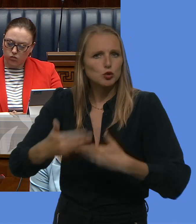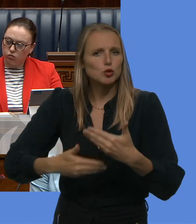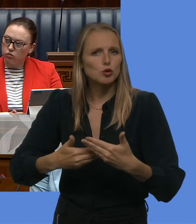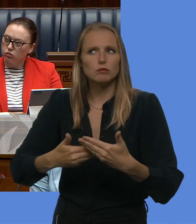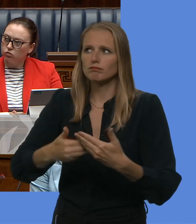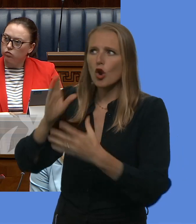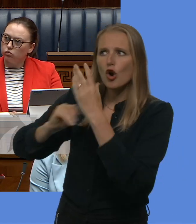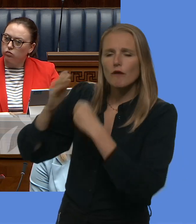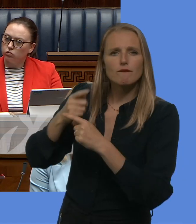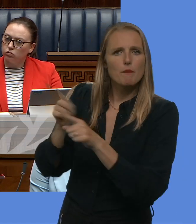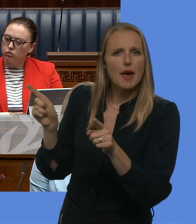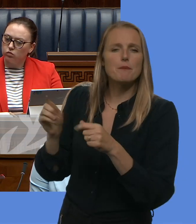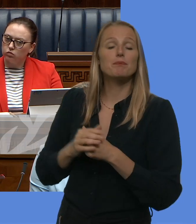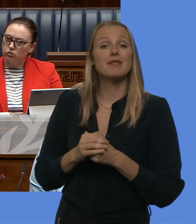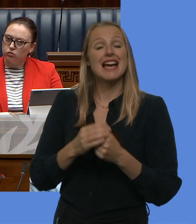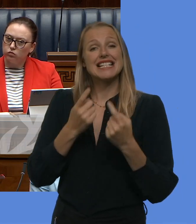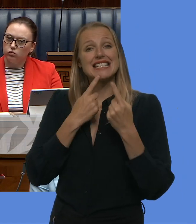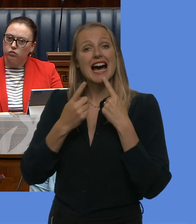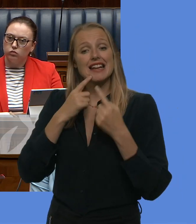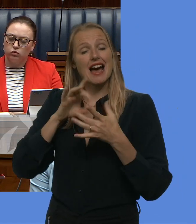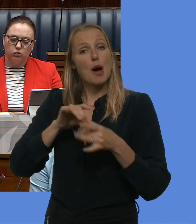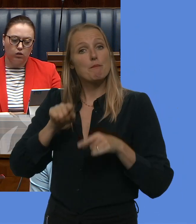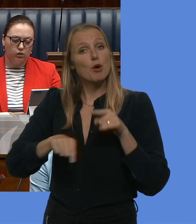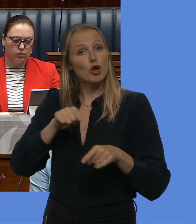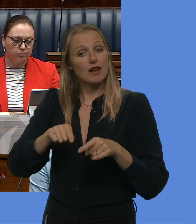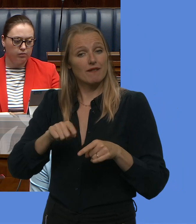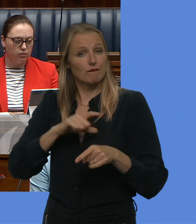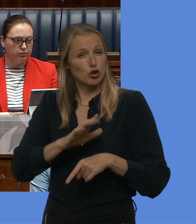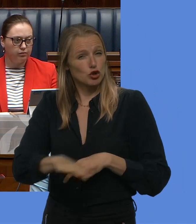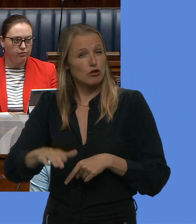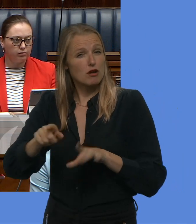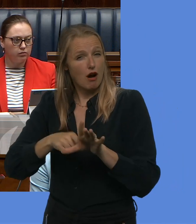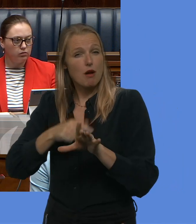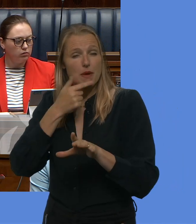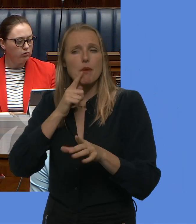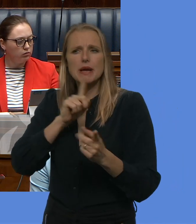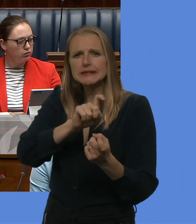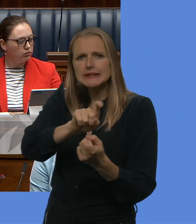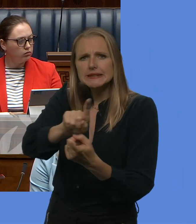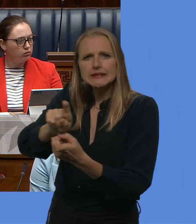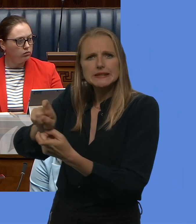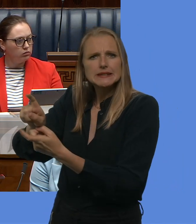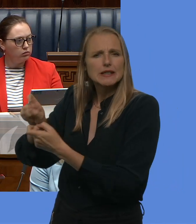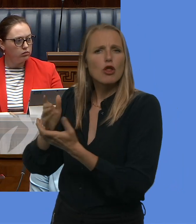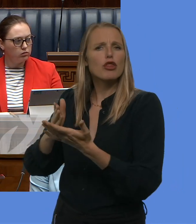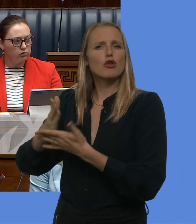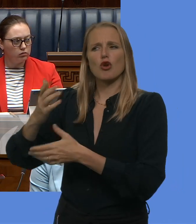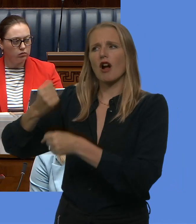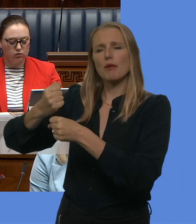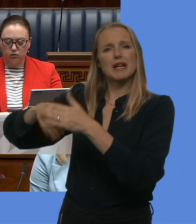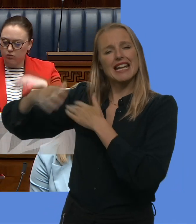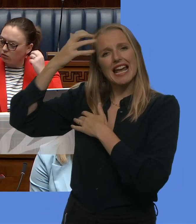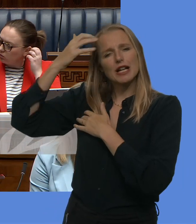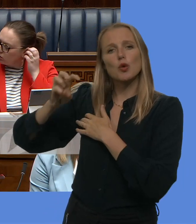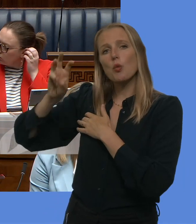learn from that. Data on bullying experiences among children and young people has been gathered by governments in England,